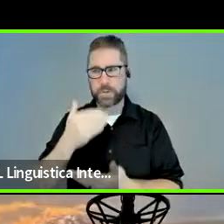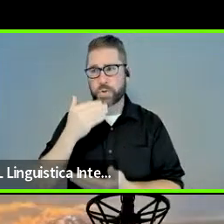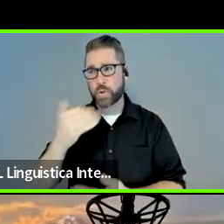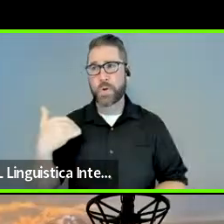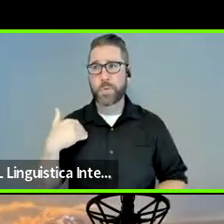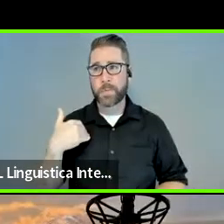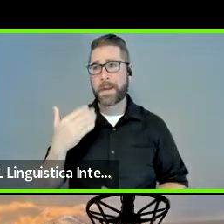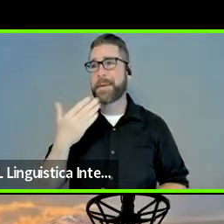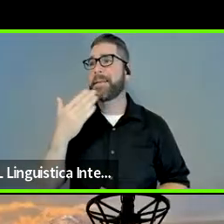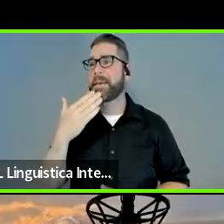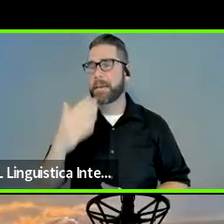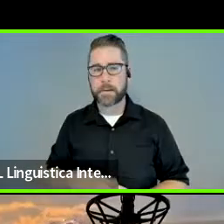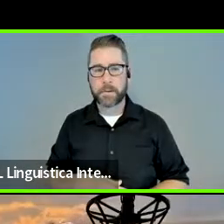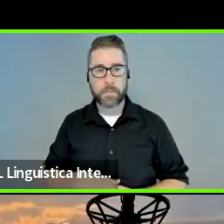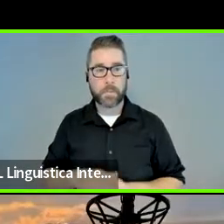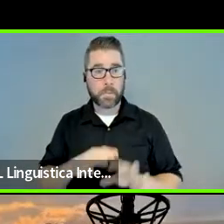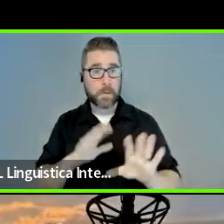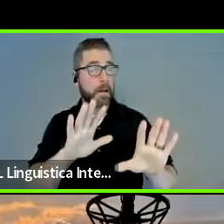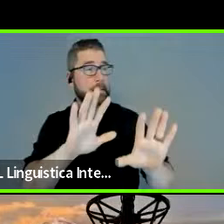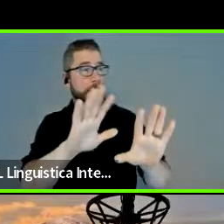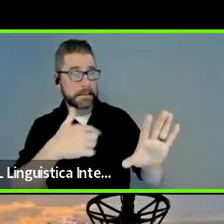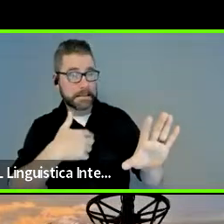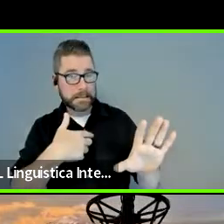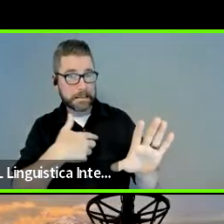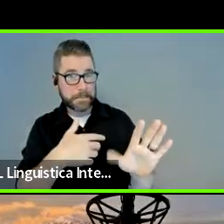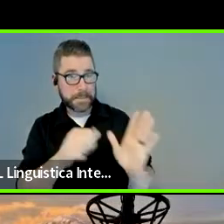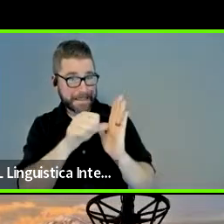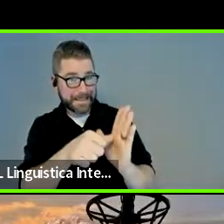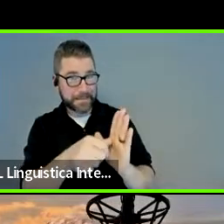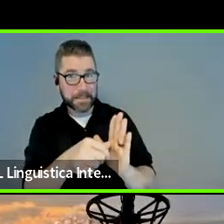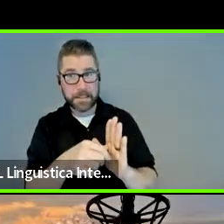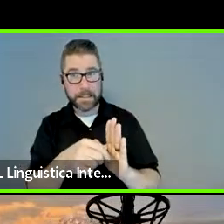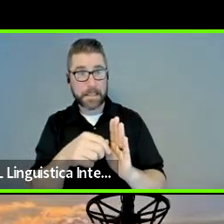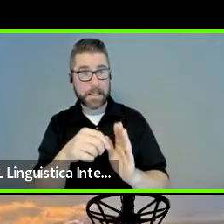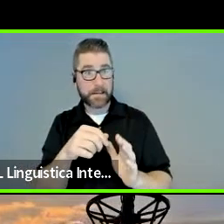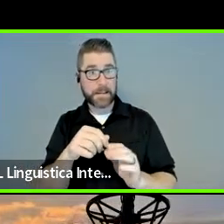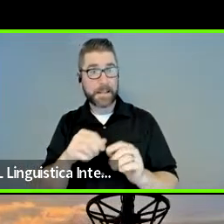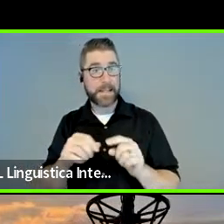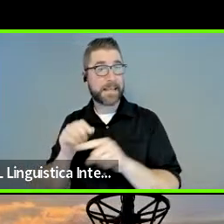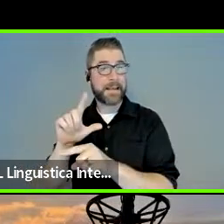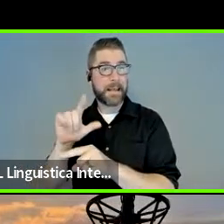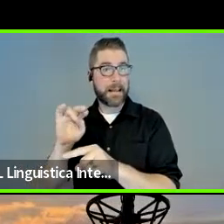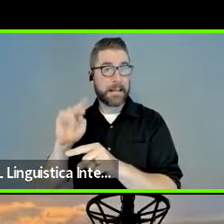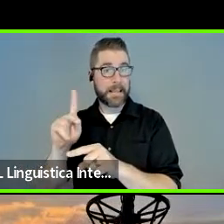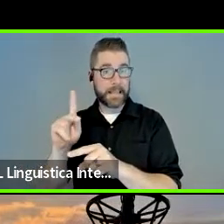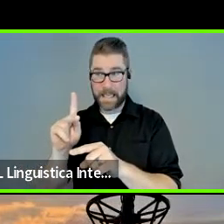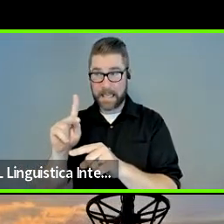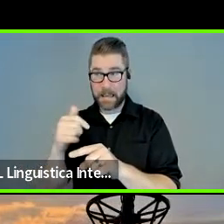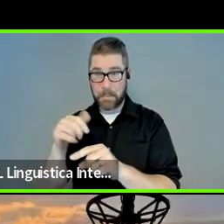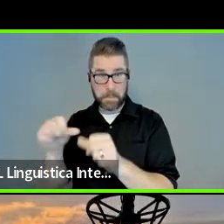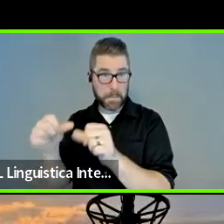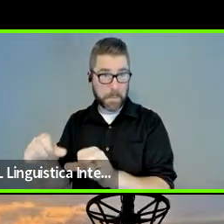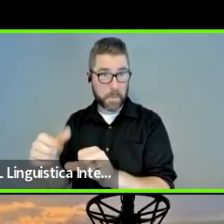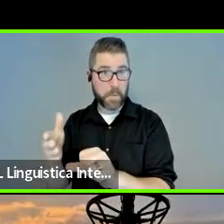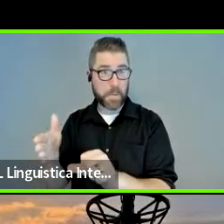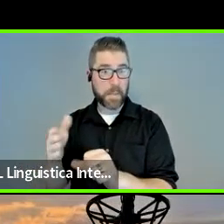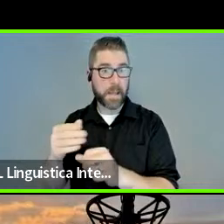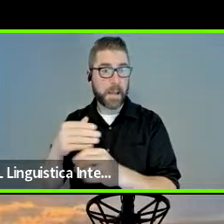I just want to follow up. I put the link in there. There's an emission